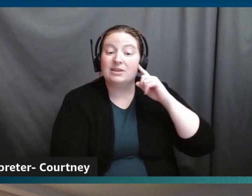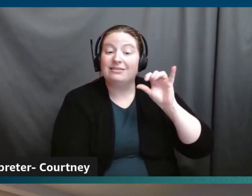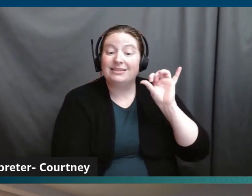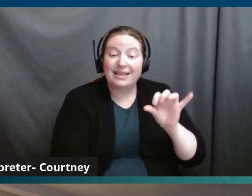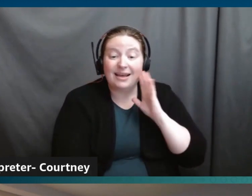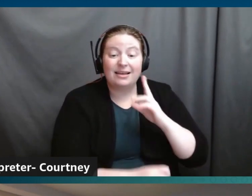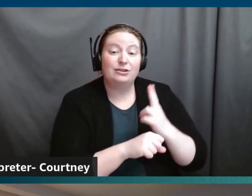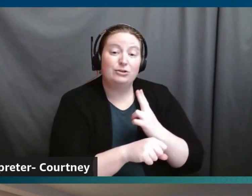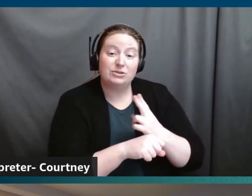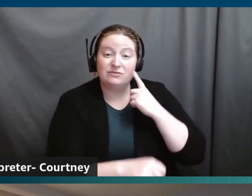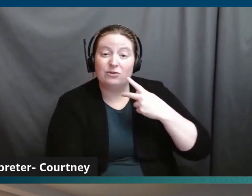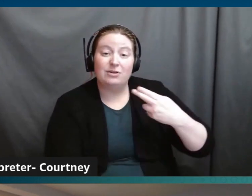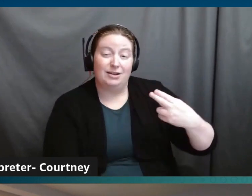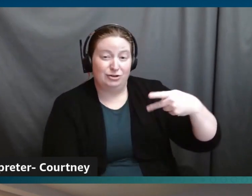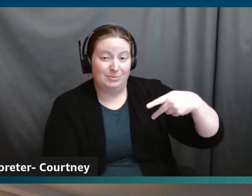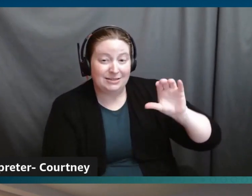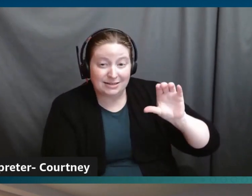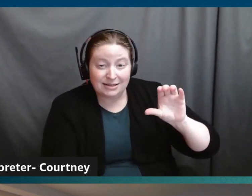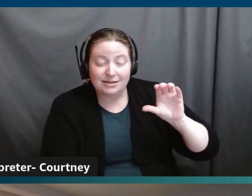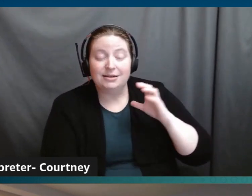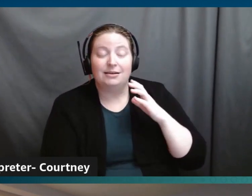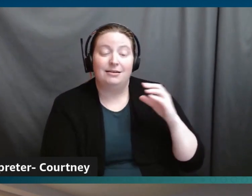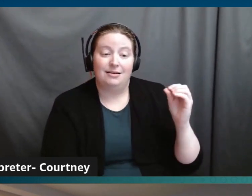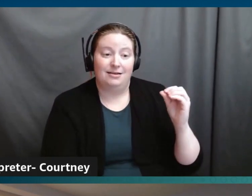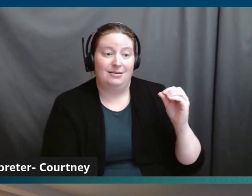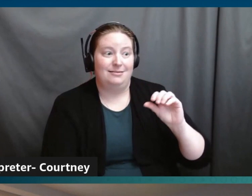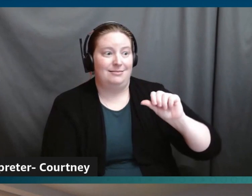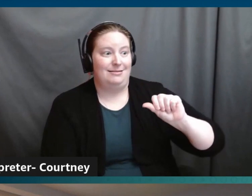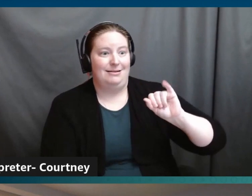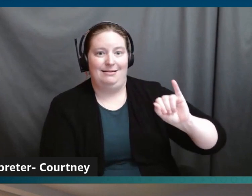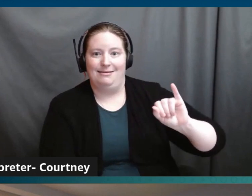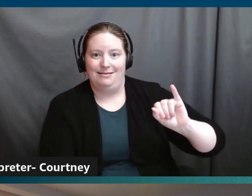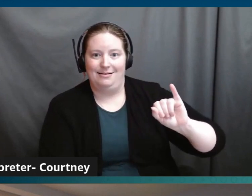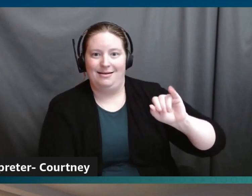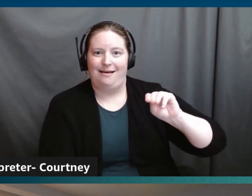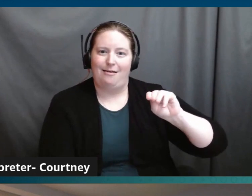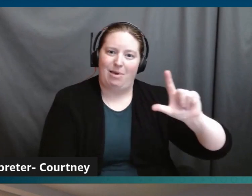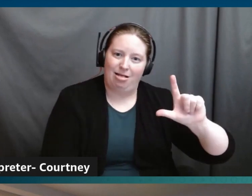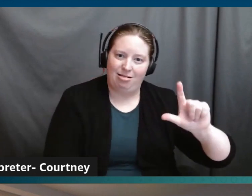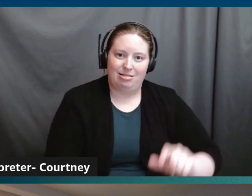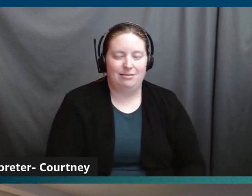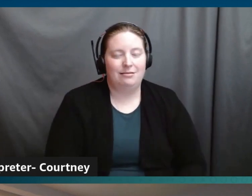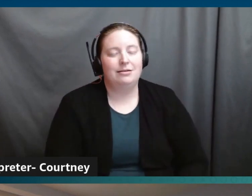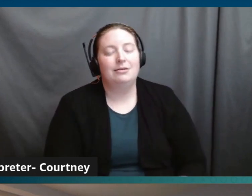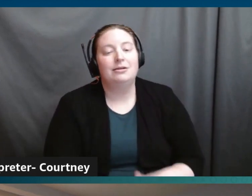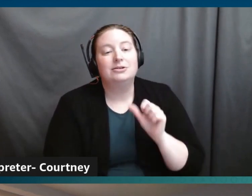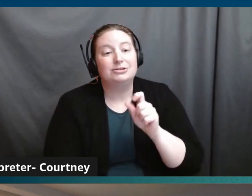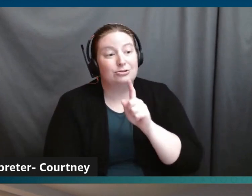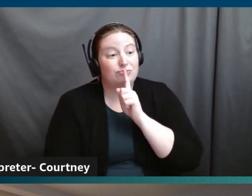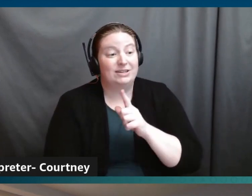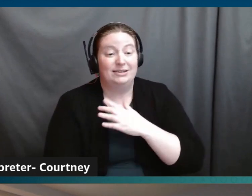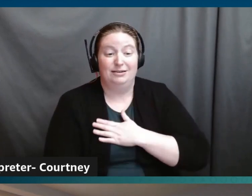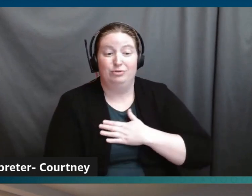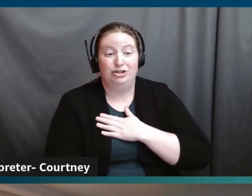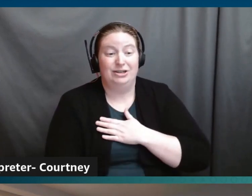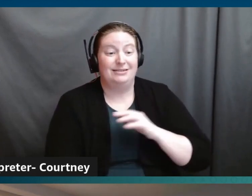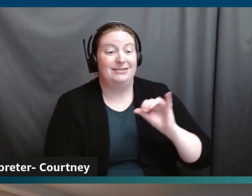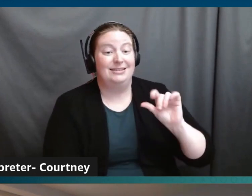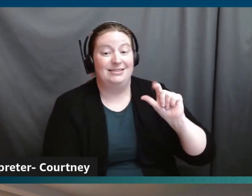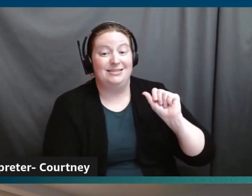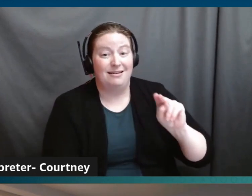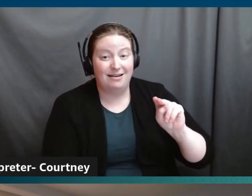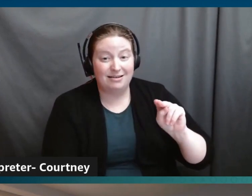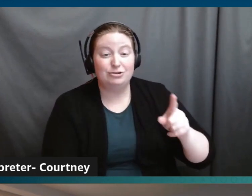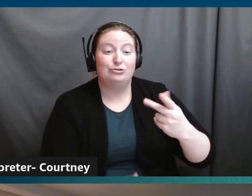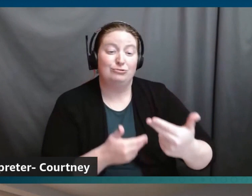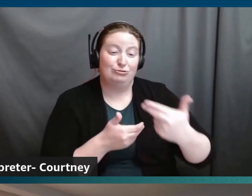of HPC and the AI ML spaces. So I really appreciate a lot, you